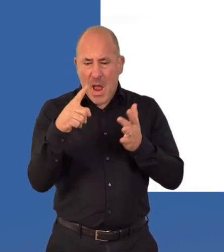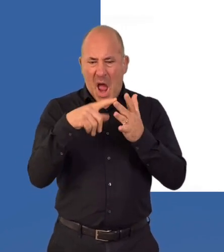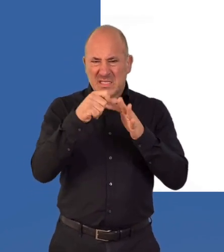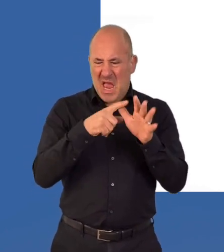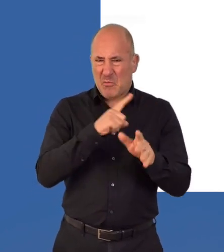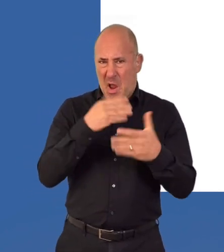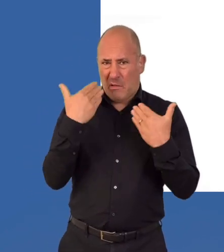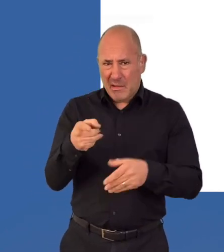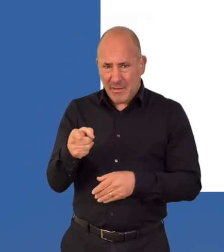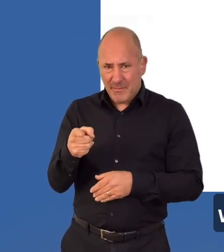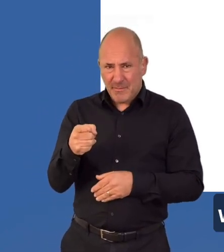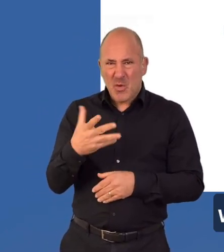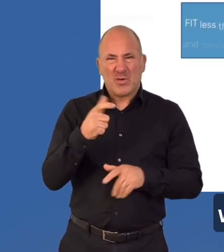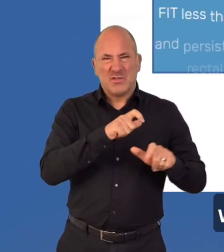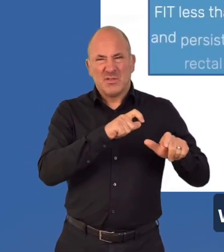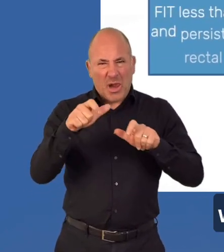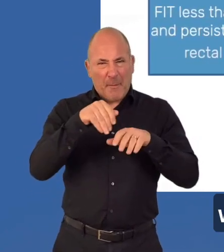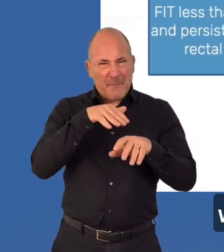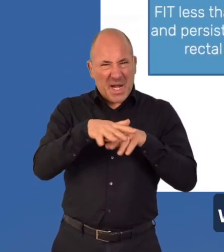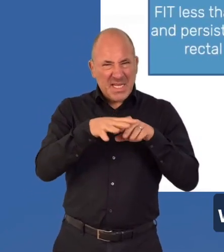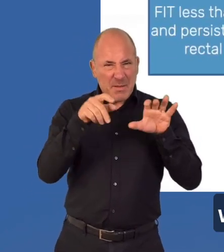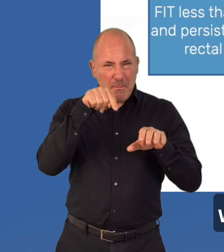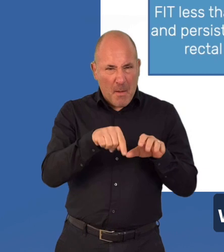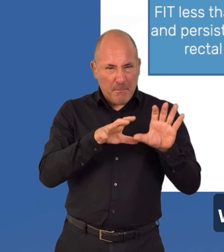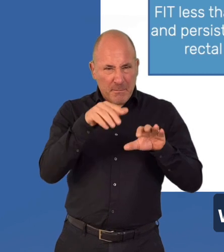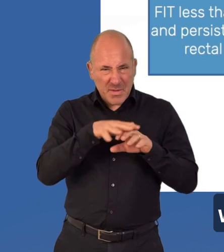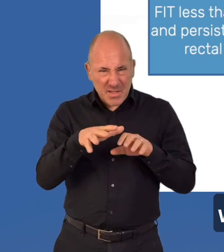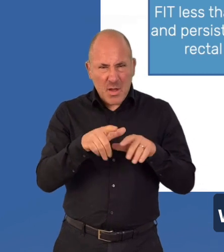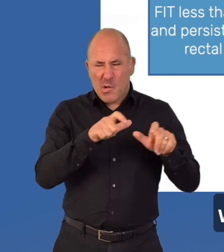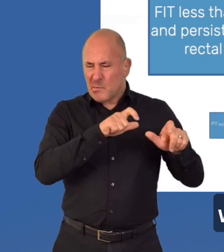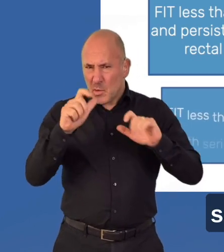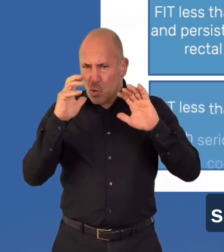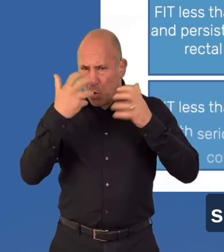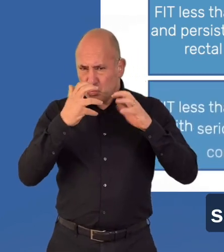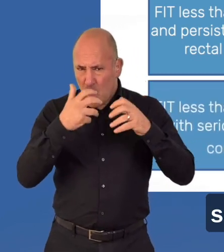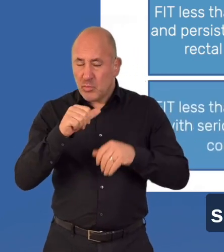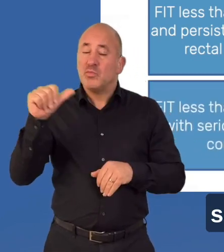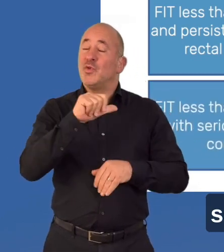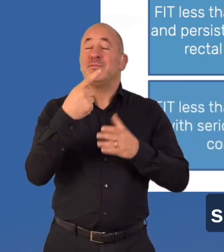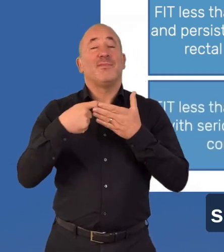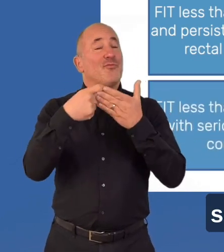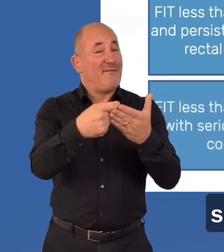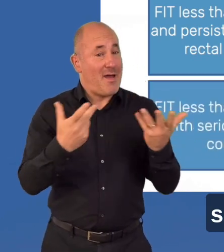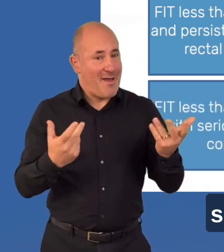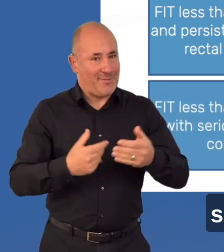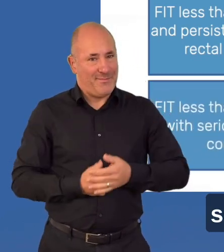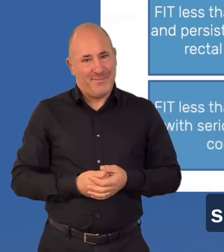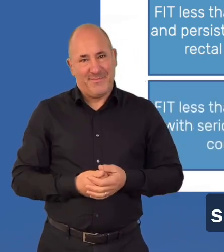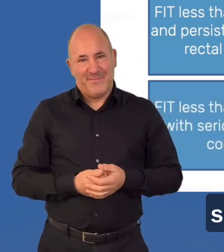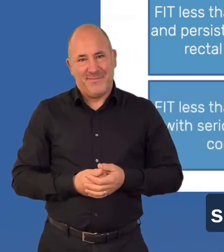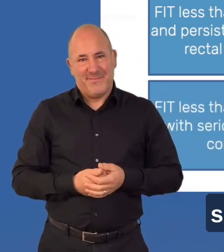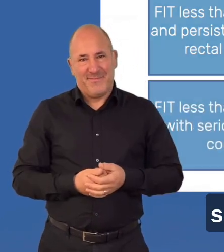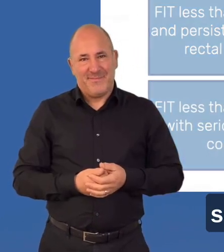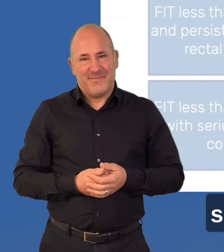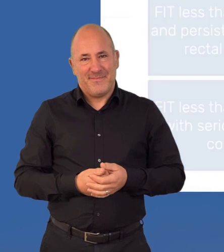unexplained IDA, or with persistent recurrent rectal bleeding, or with serious ongoing concern, should also